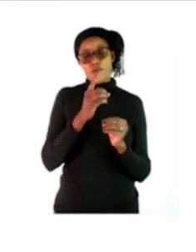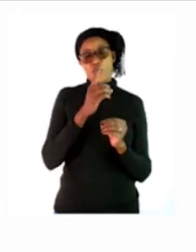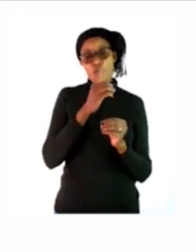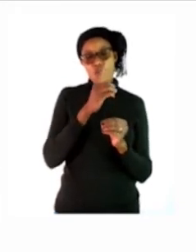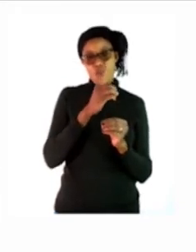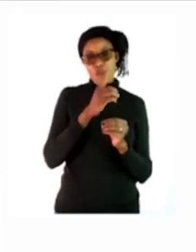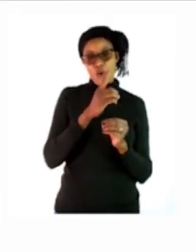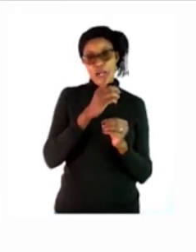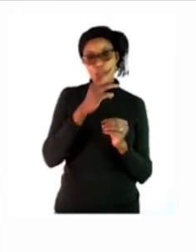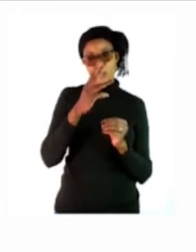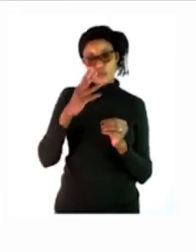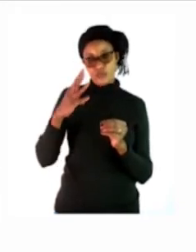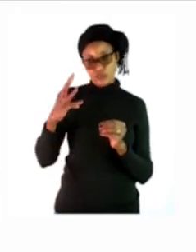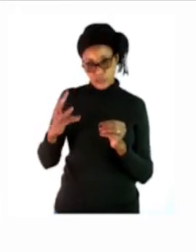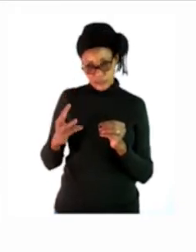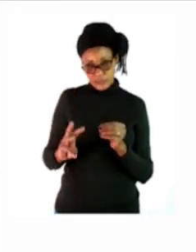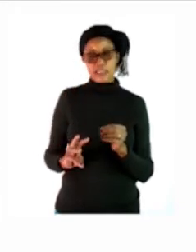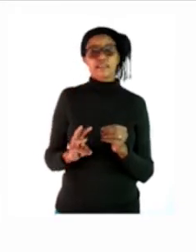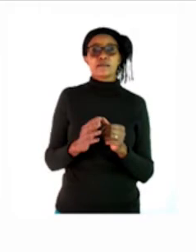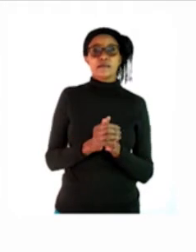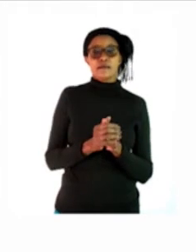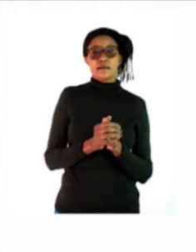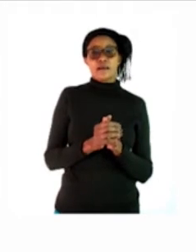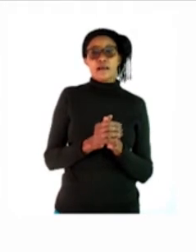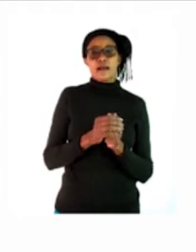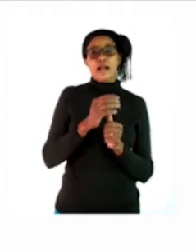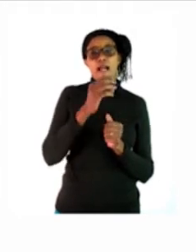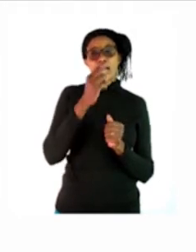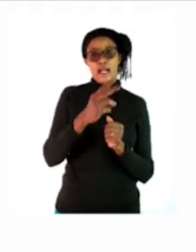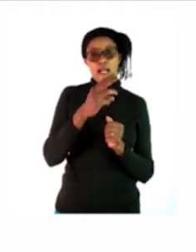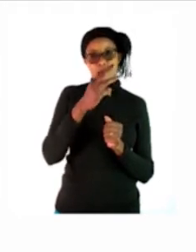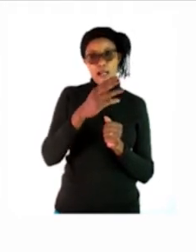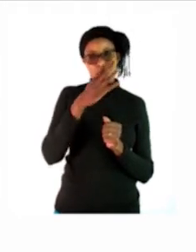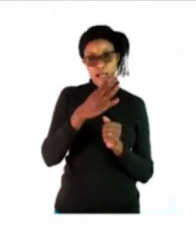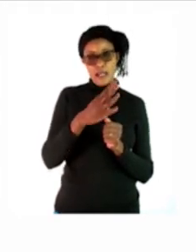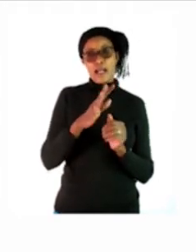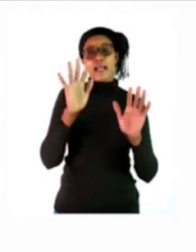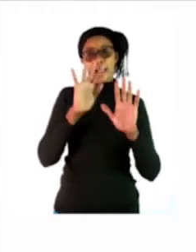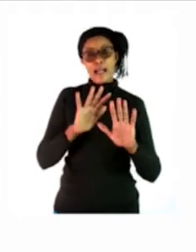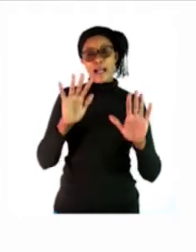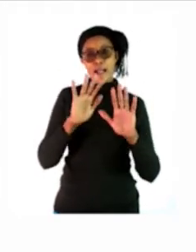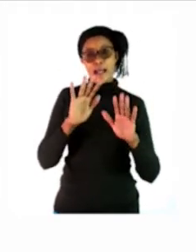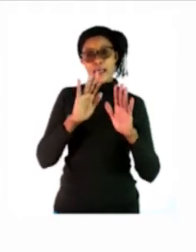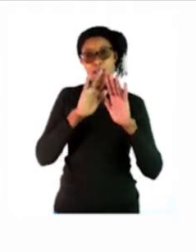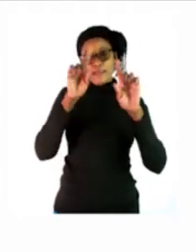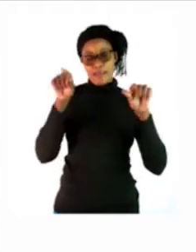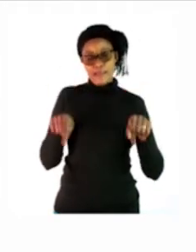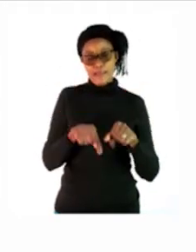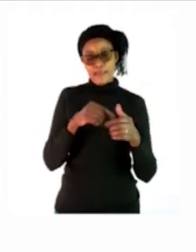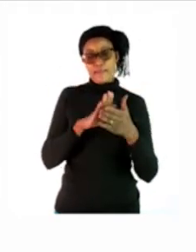126. Count and color the pictures. As we can see